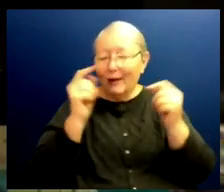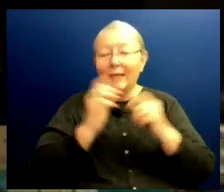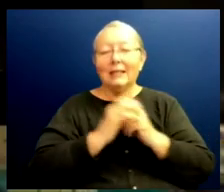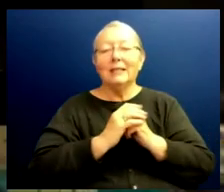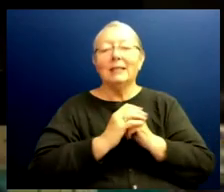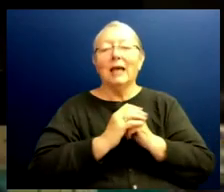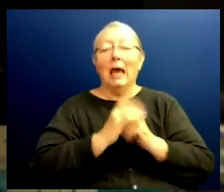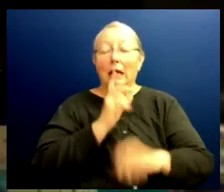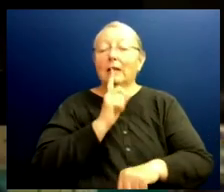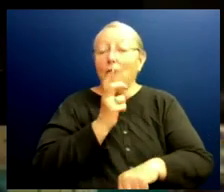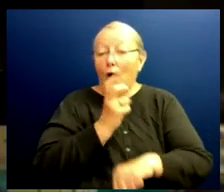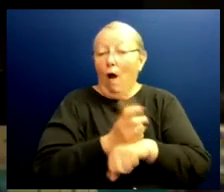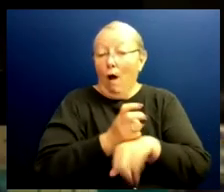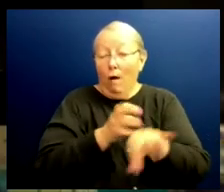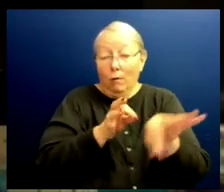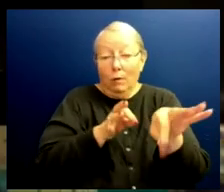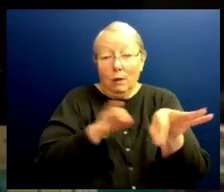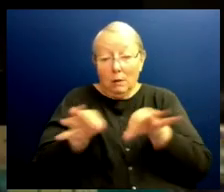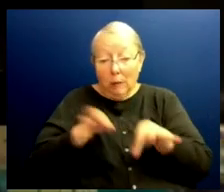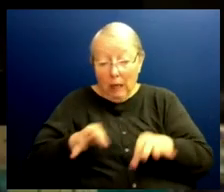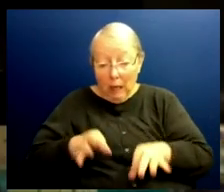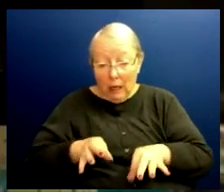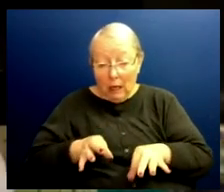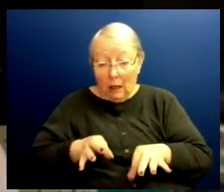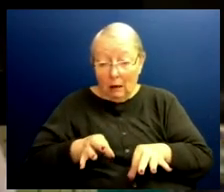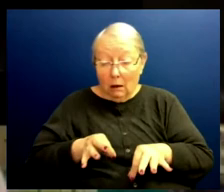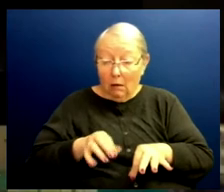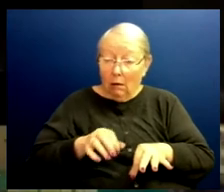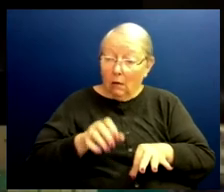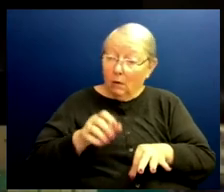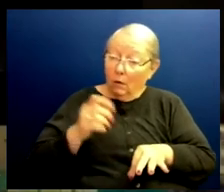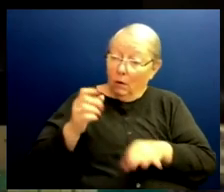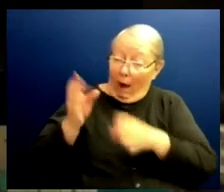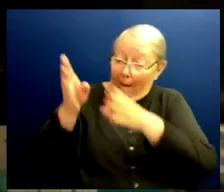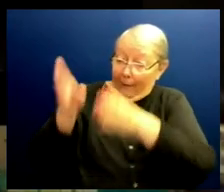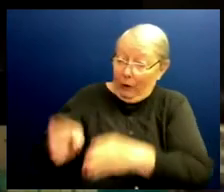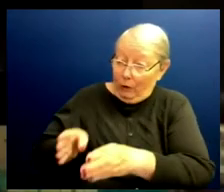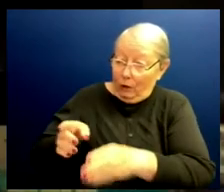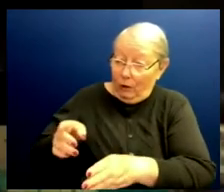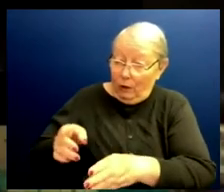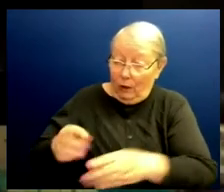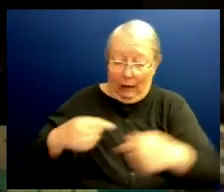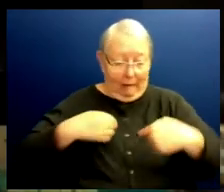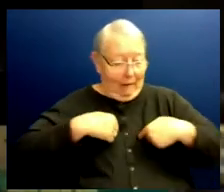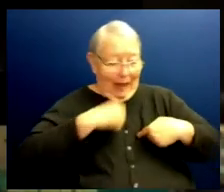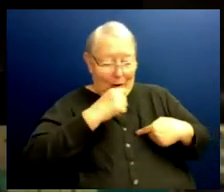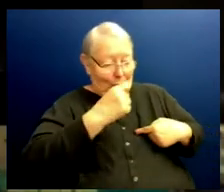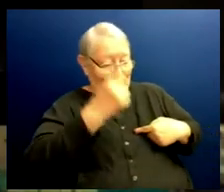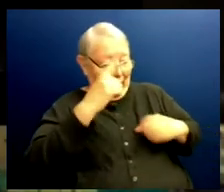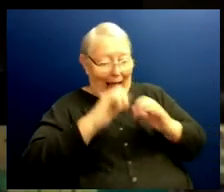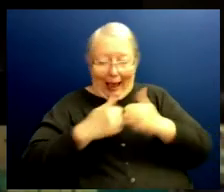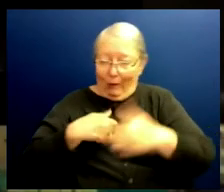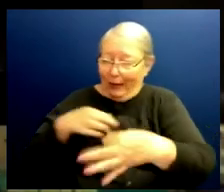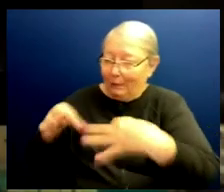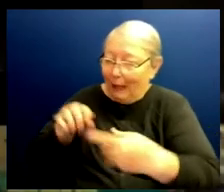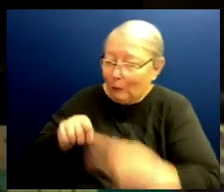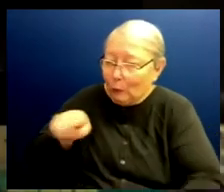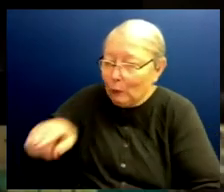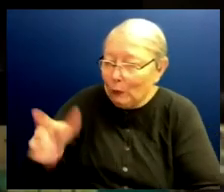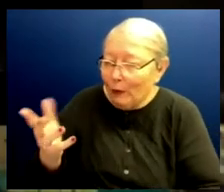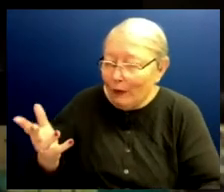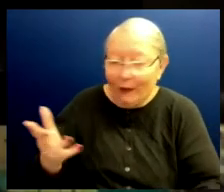to explain something to anyone else so they understand it if you don't understand it yourself. And I have to admit that I don't